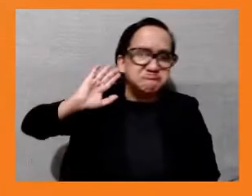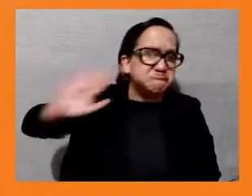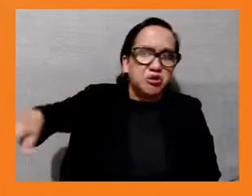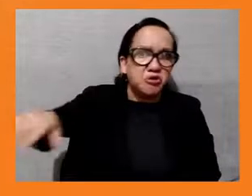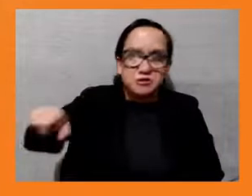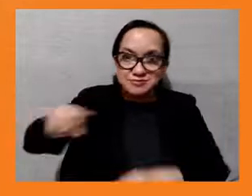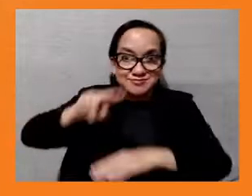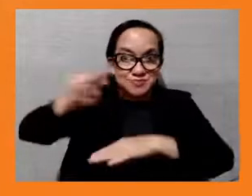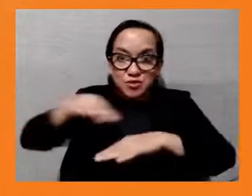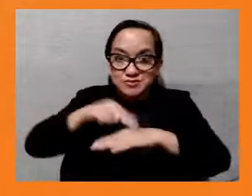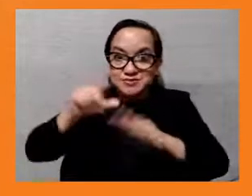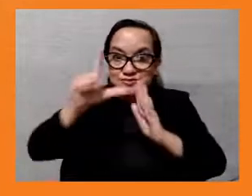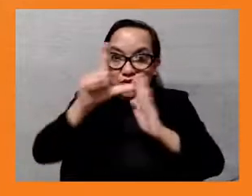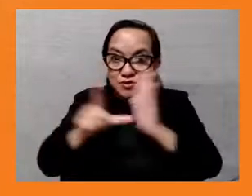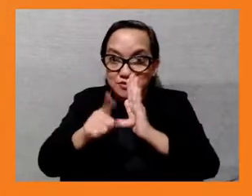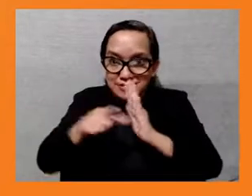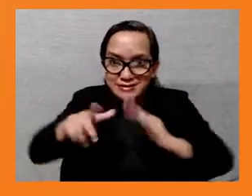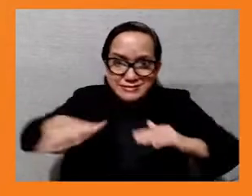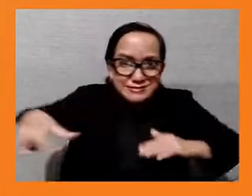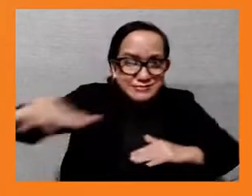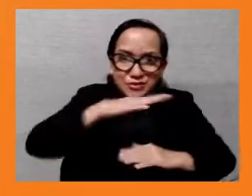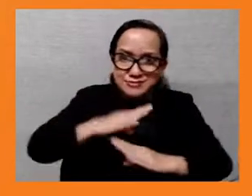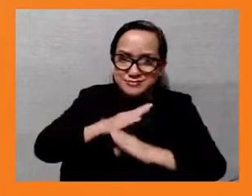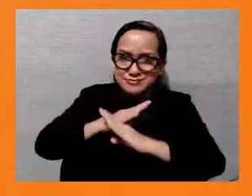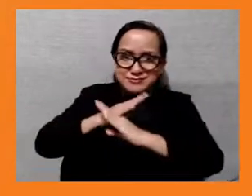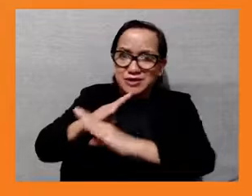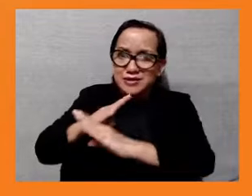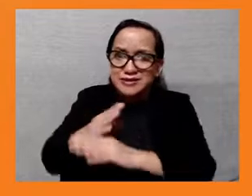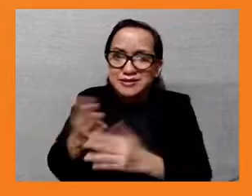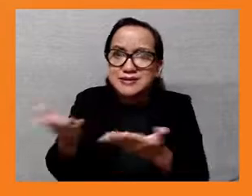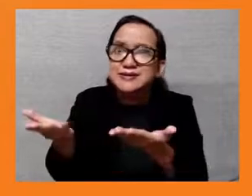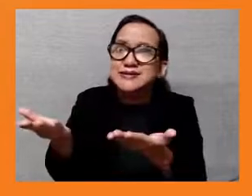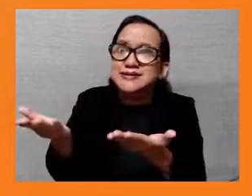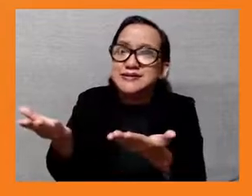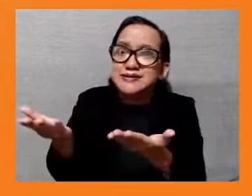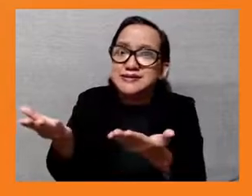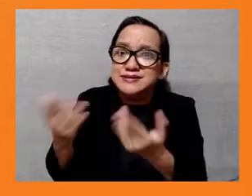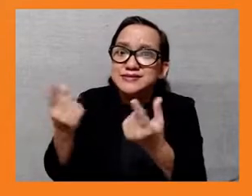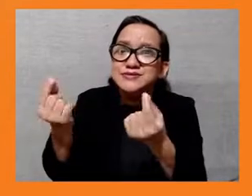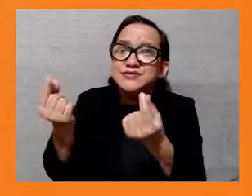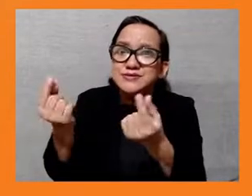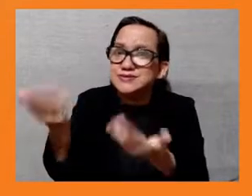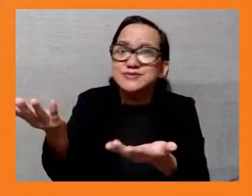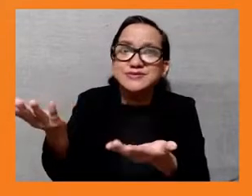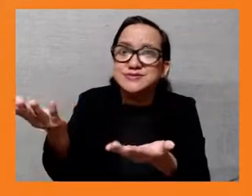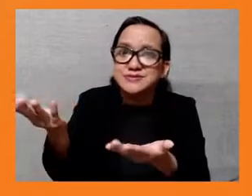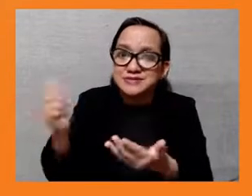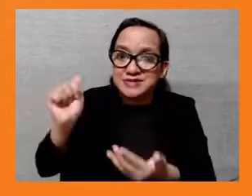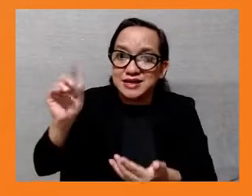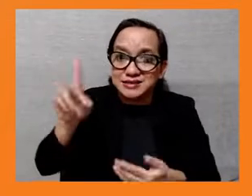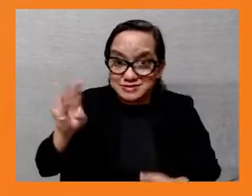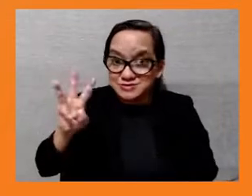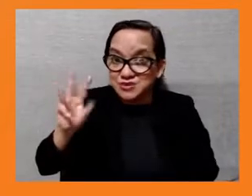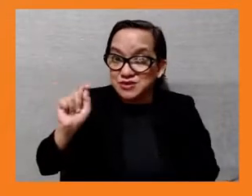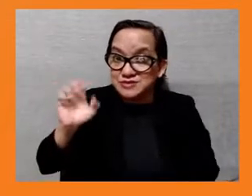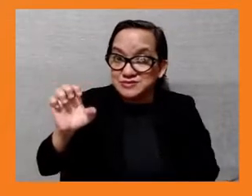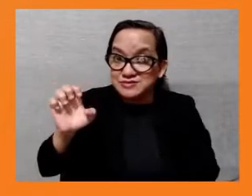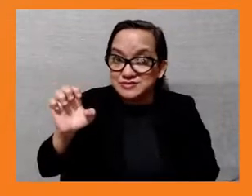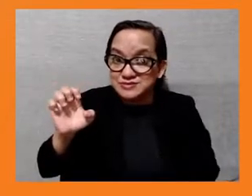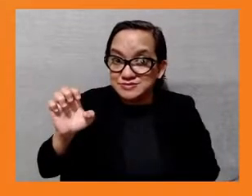development of guidance and training materials on livelihoods assessment, livelihood restoration and development, which we need to roll